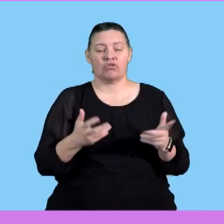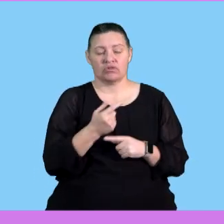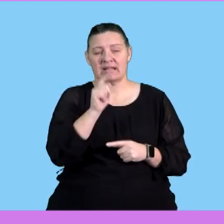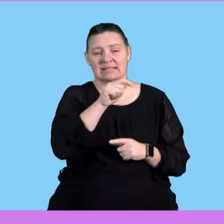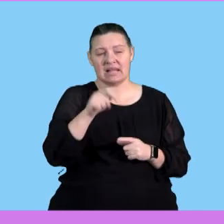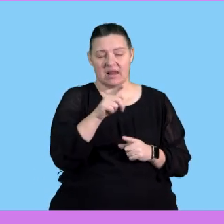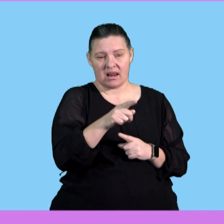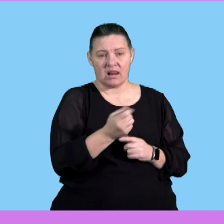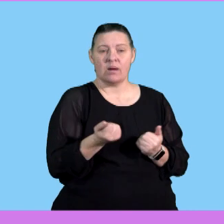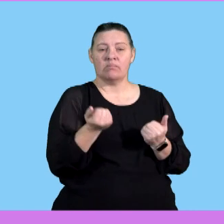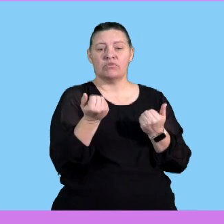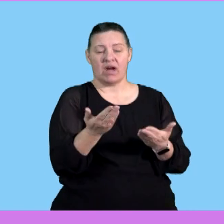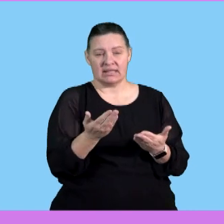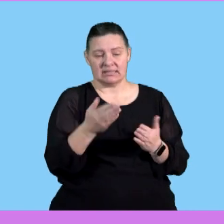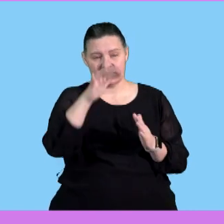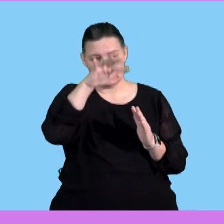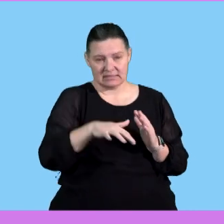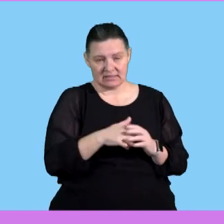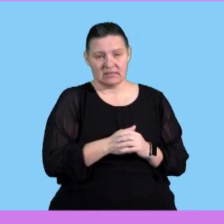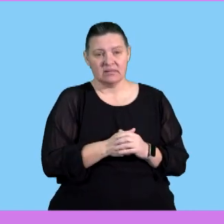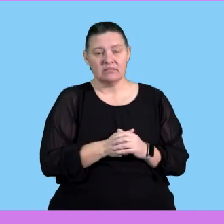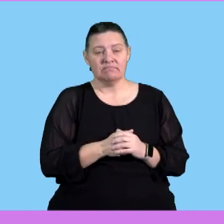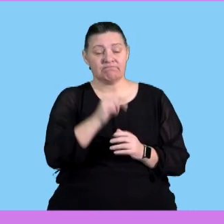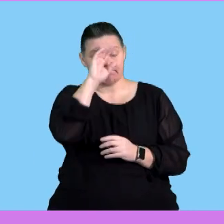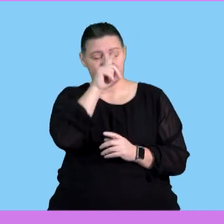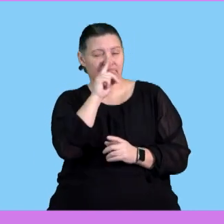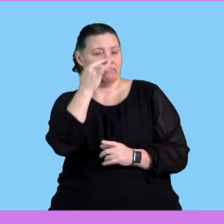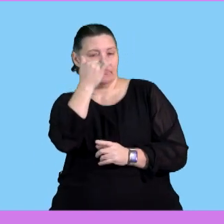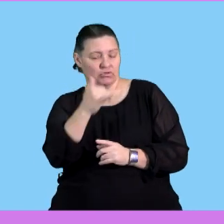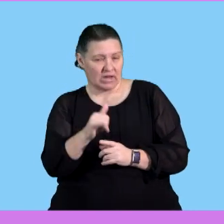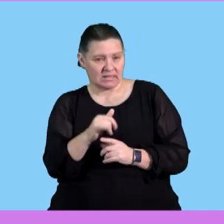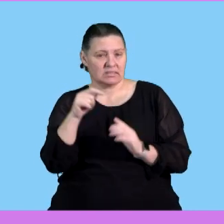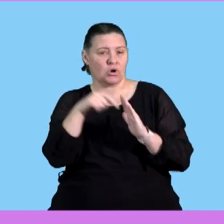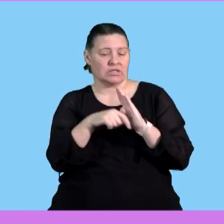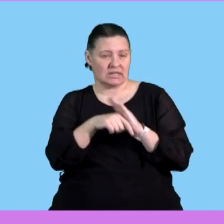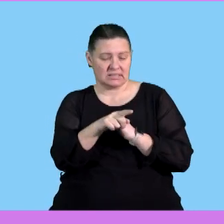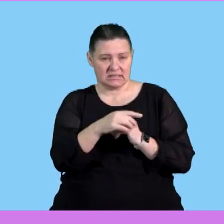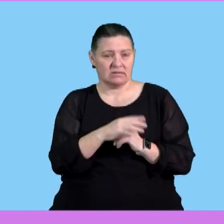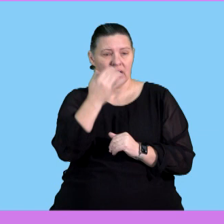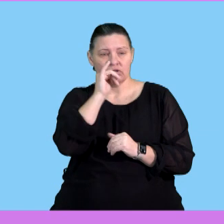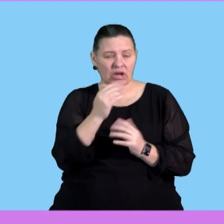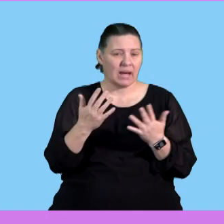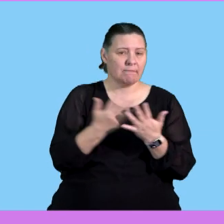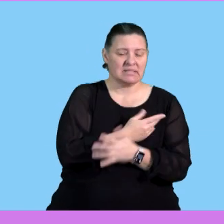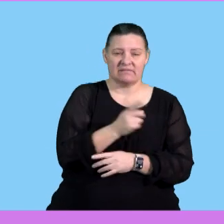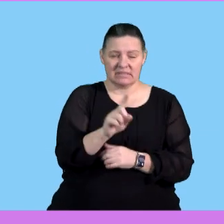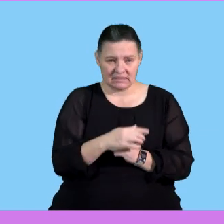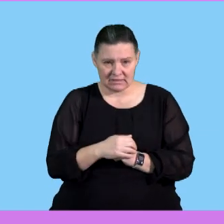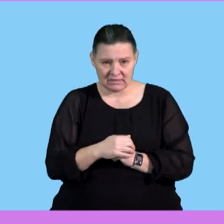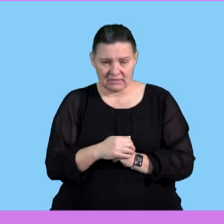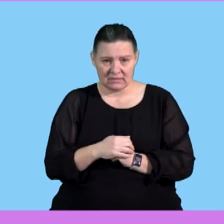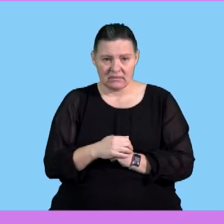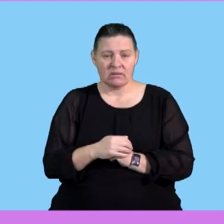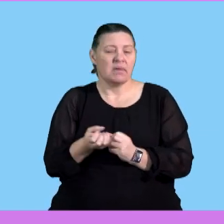a grocery till slip is provided below. Remember, you need to check the given context, check what is missing,